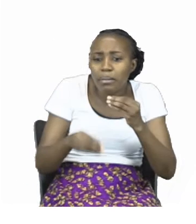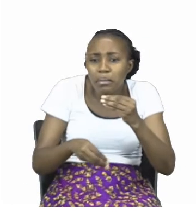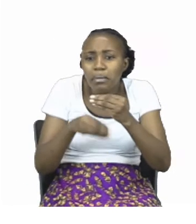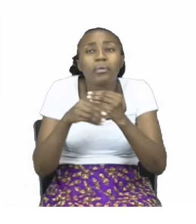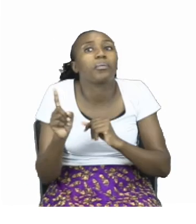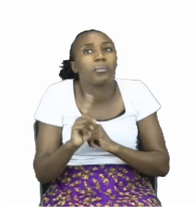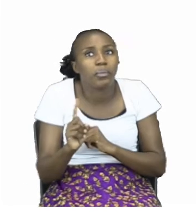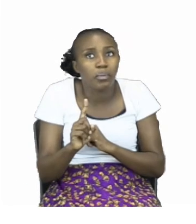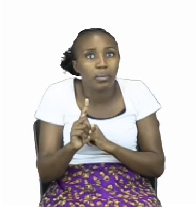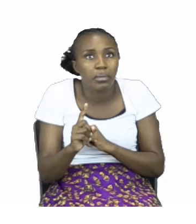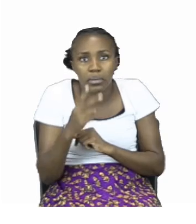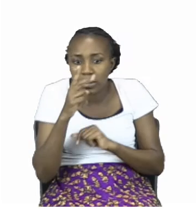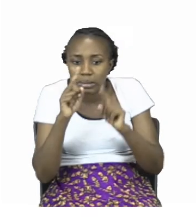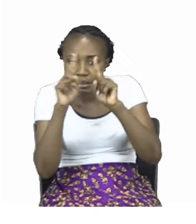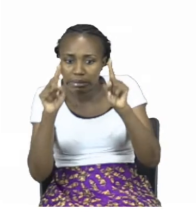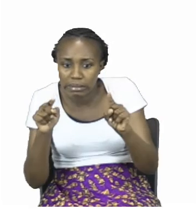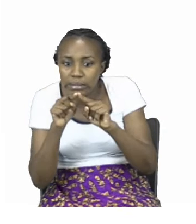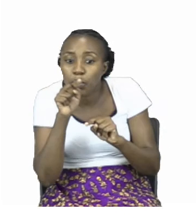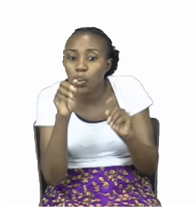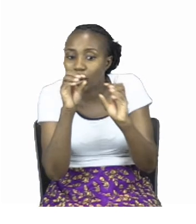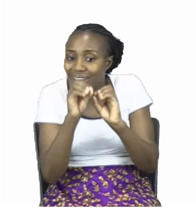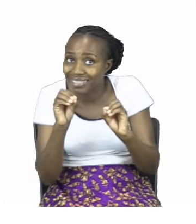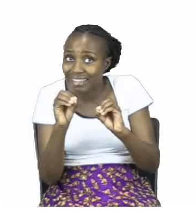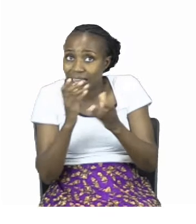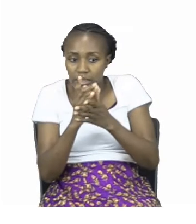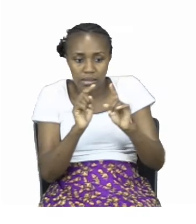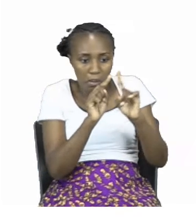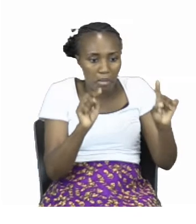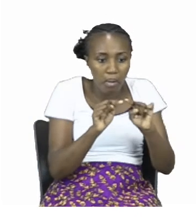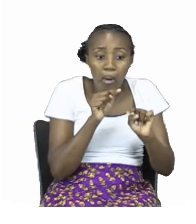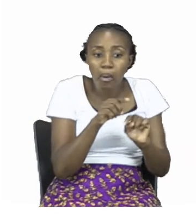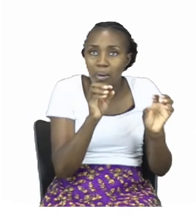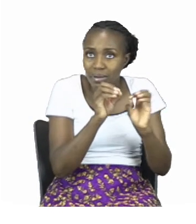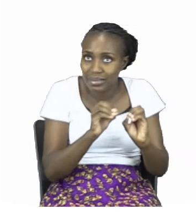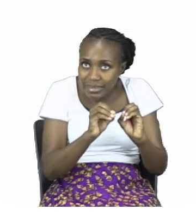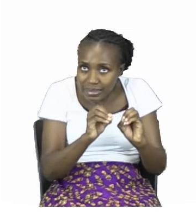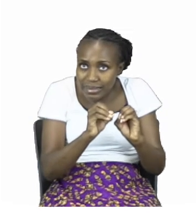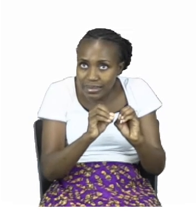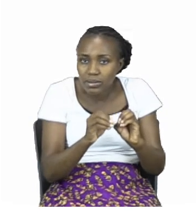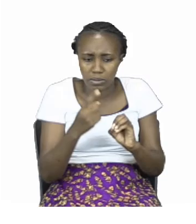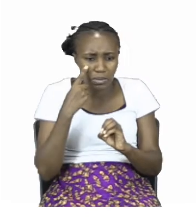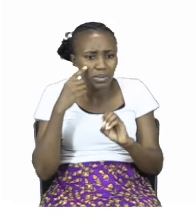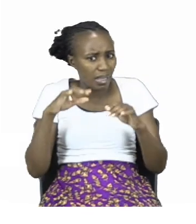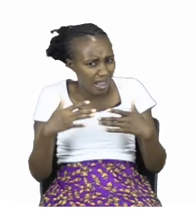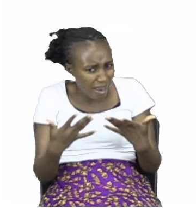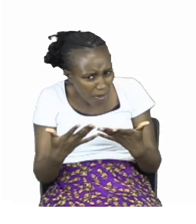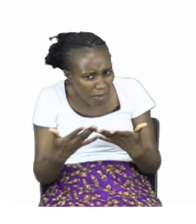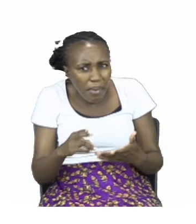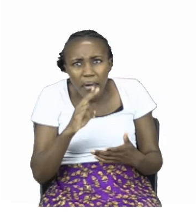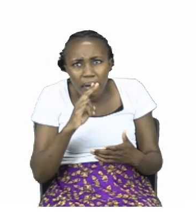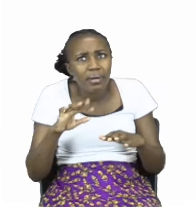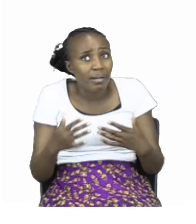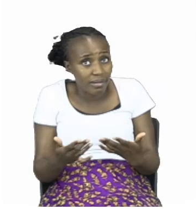numbers are missing at the answer side, some in the middle, and some we are going to find out by using our